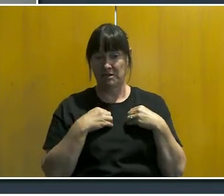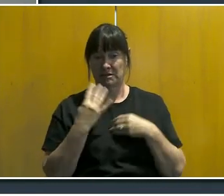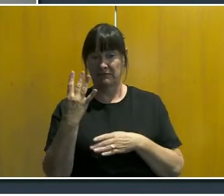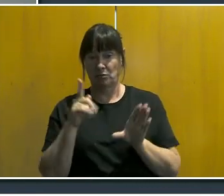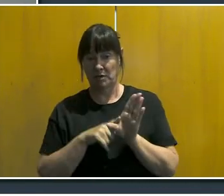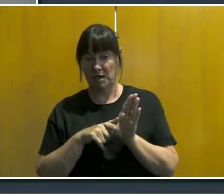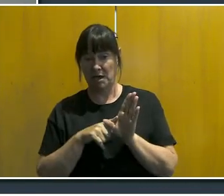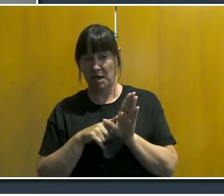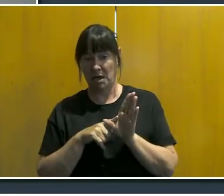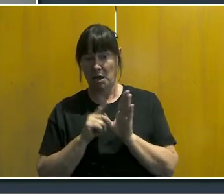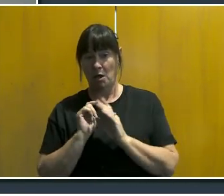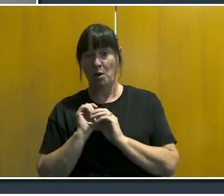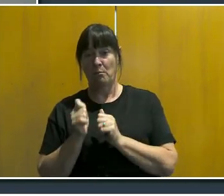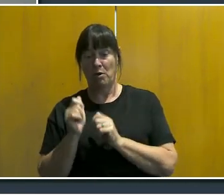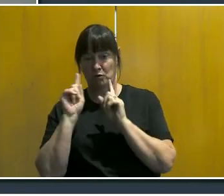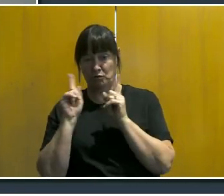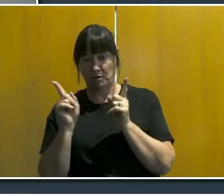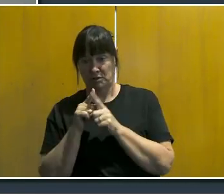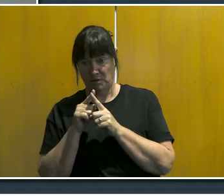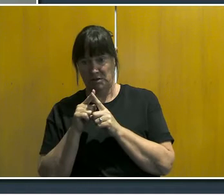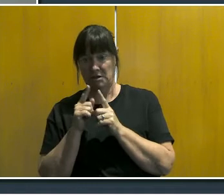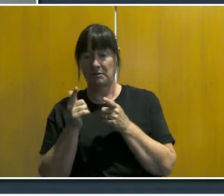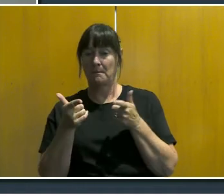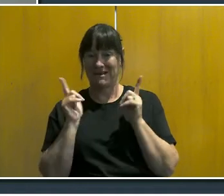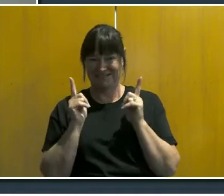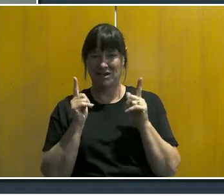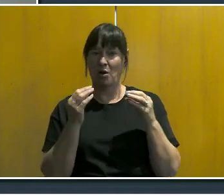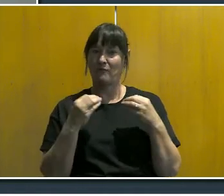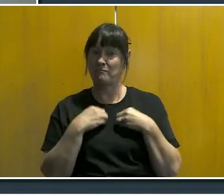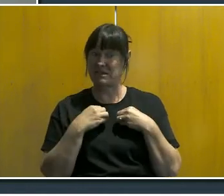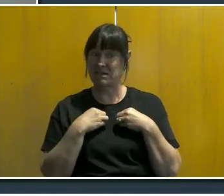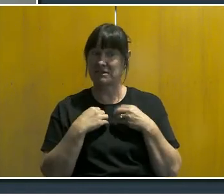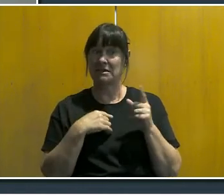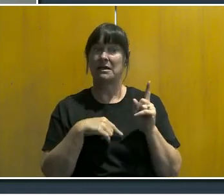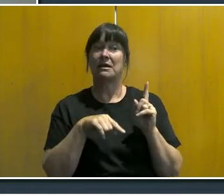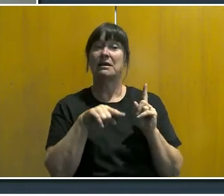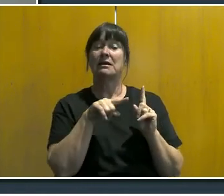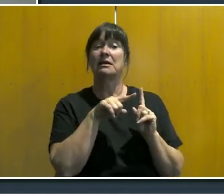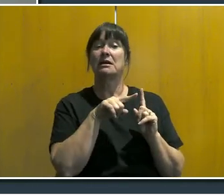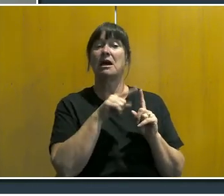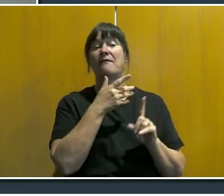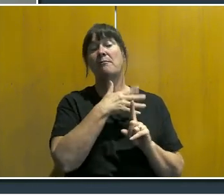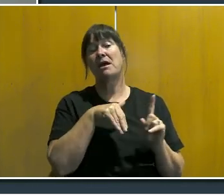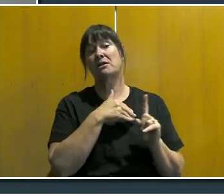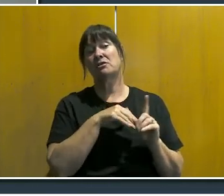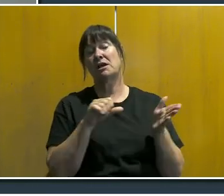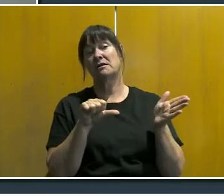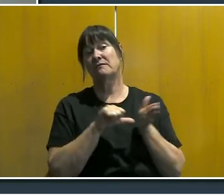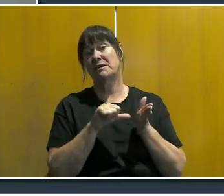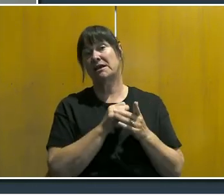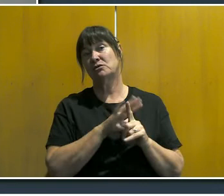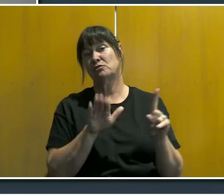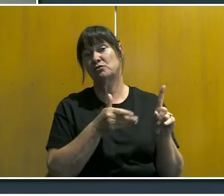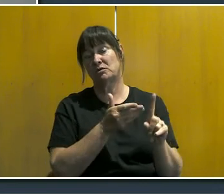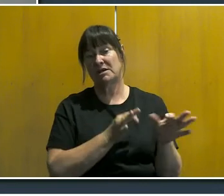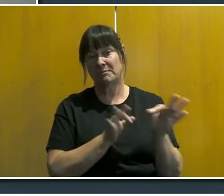qualification, the Master of Business. And I do have a financial strategic background in planning and delivery, and I've